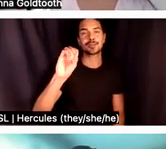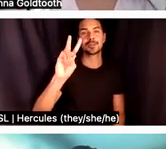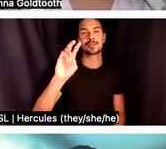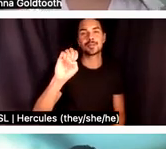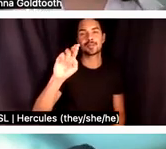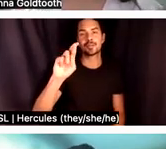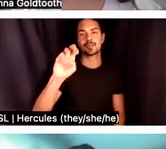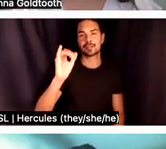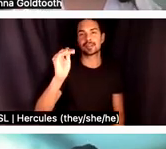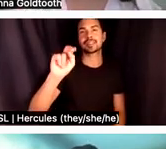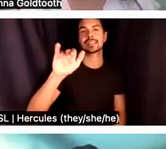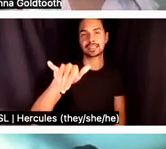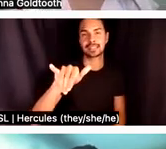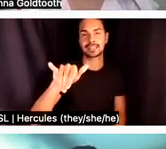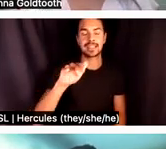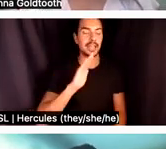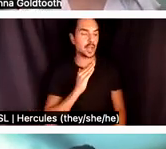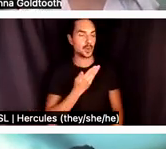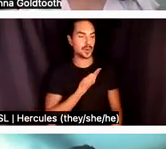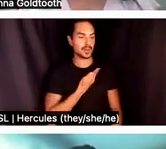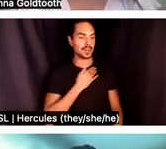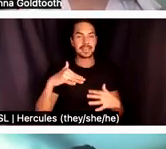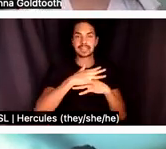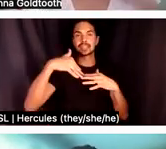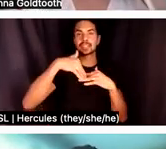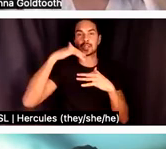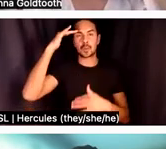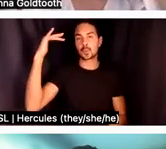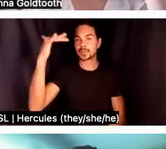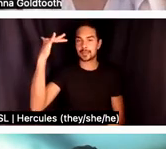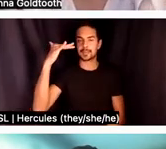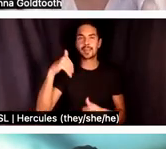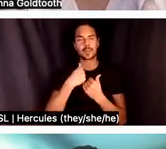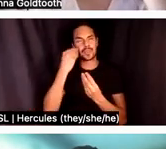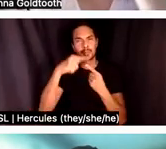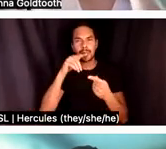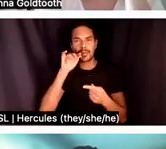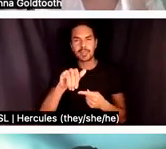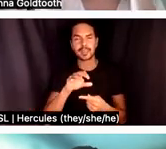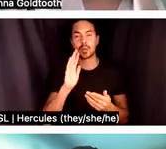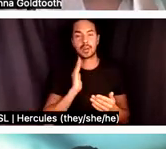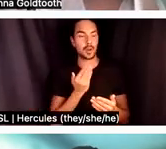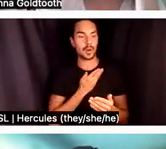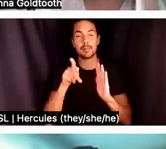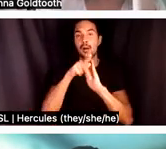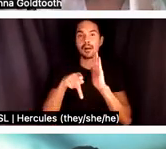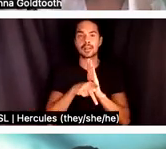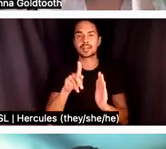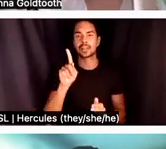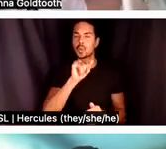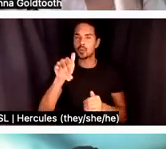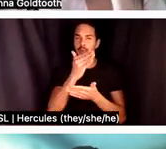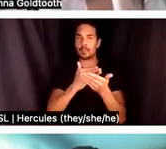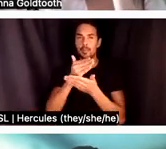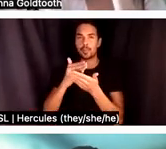by like our collective Indigenous wisdom, right? And so if we're able to like think about that, even our interdisciplinary policies, like, where are those components when we're